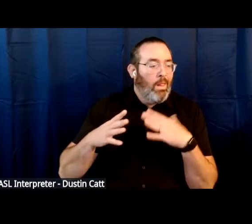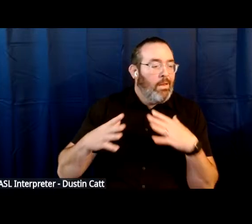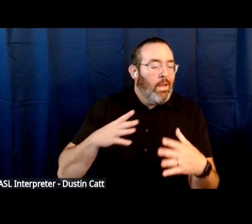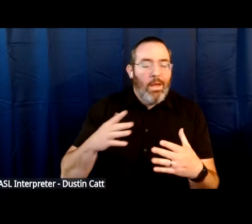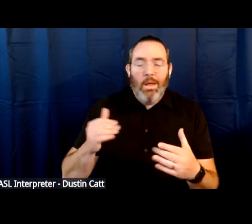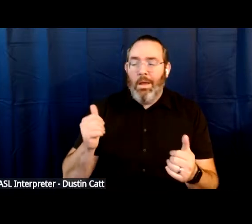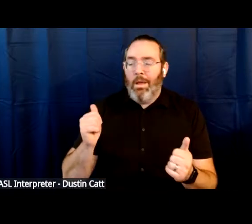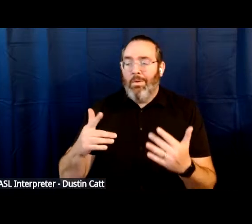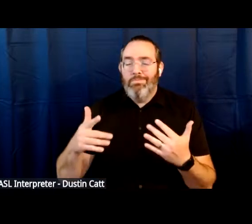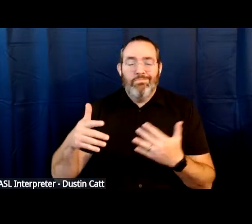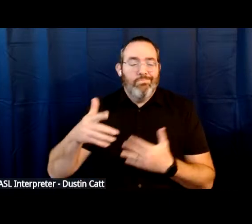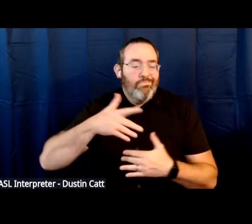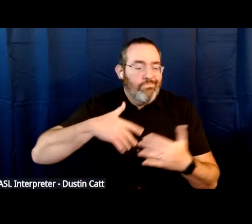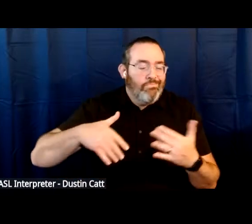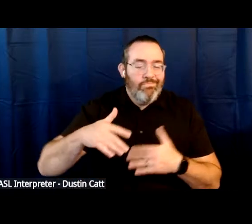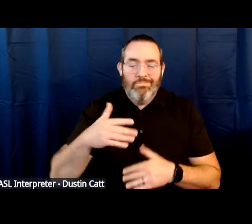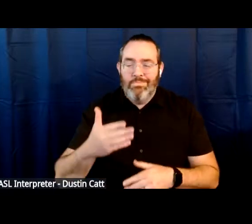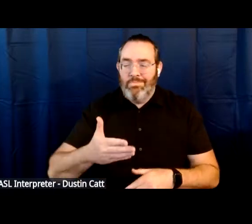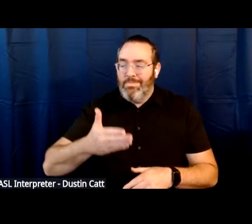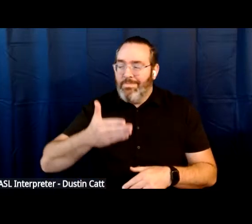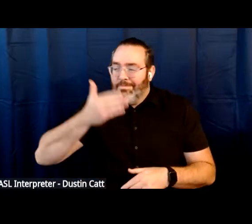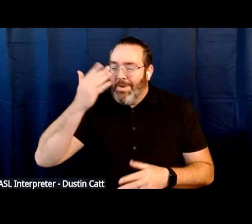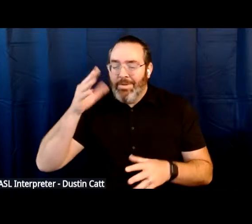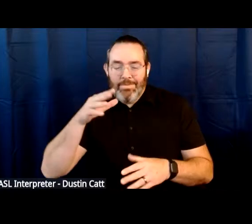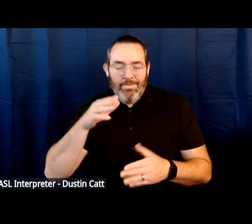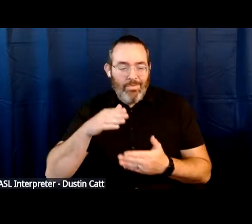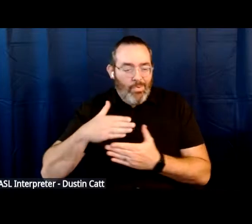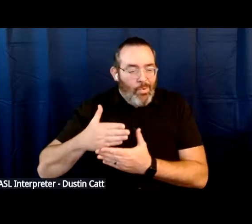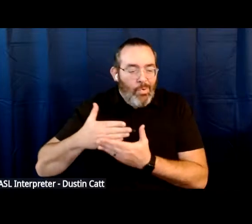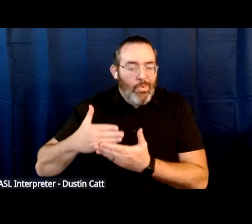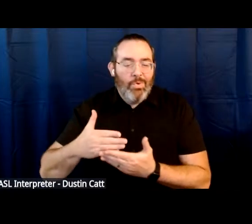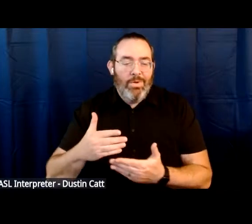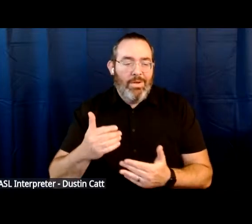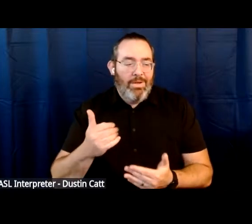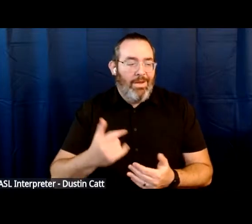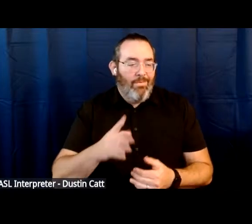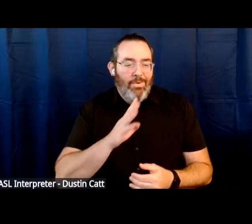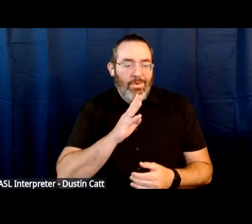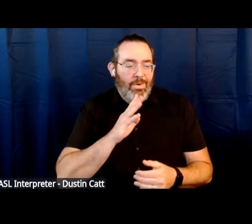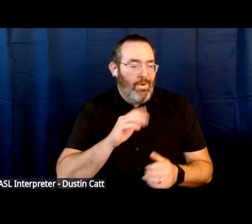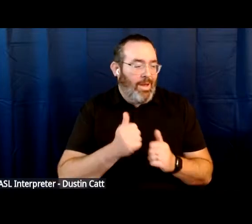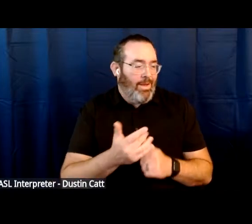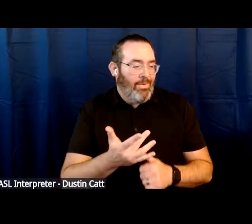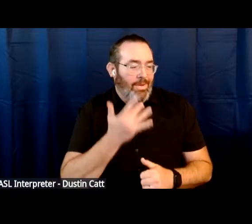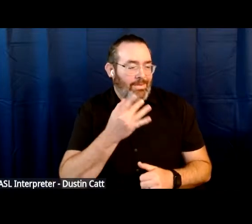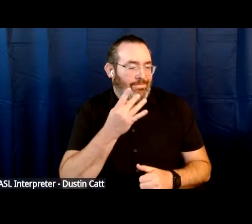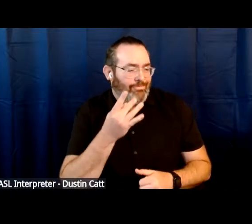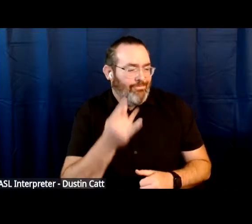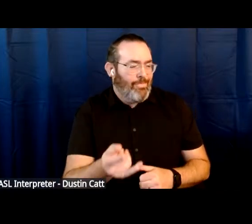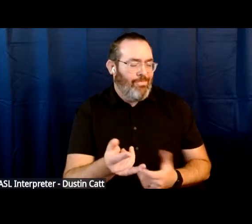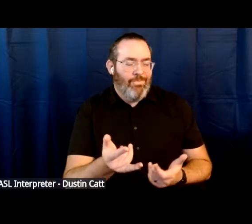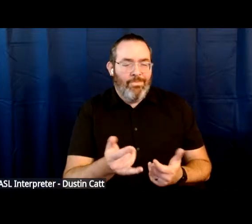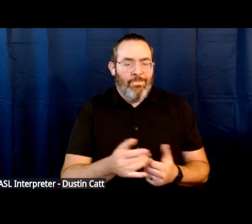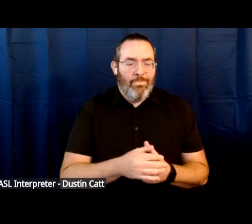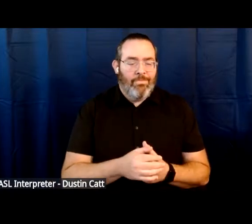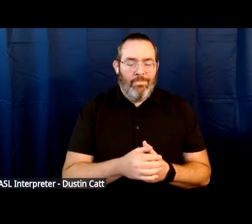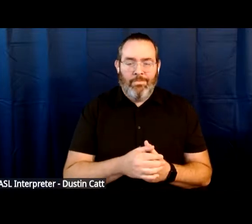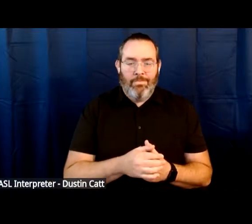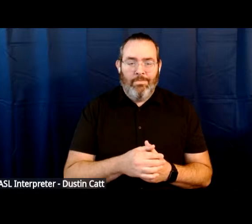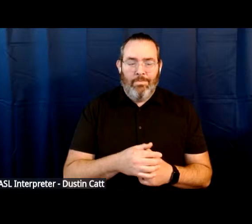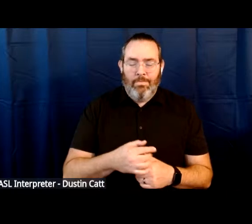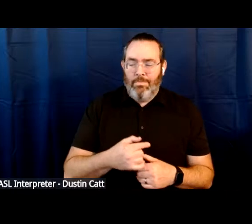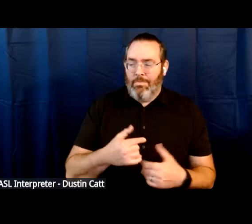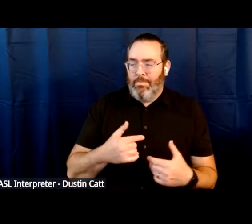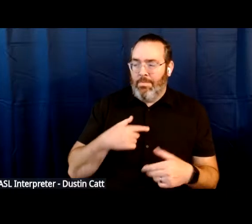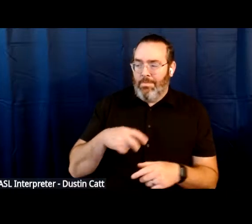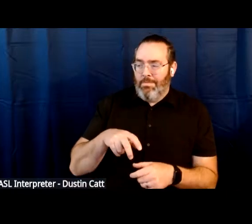in that room and you smell the aroma of all the cooking and then everybody's talking about how delicious everything is. And just like not